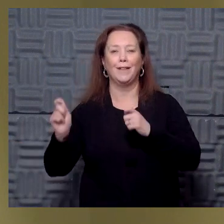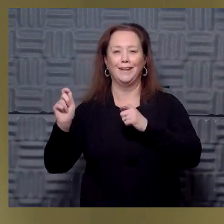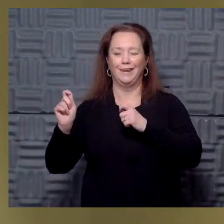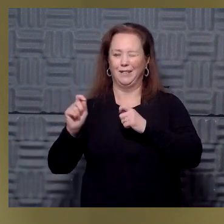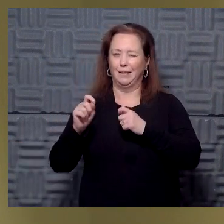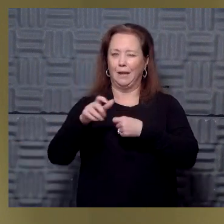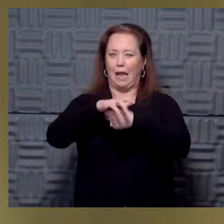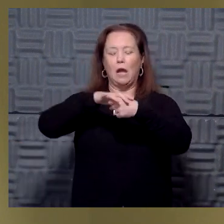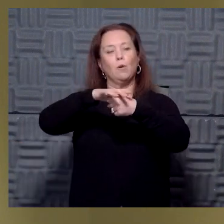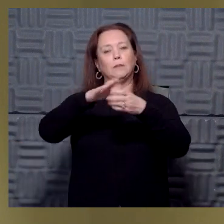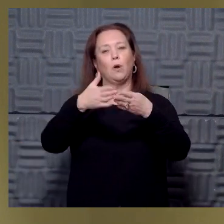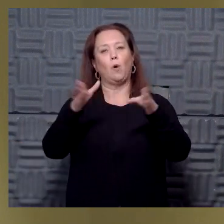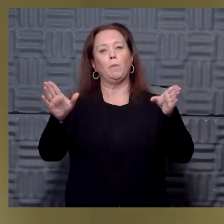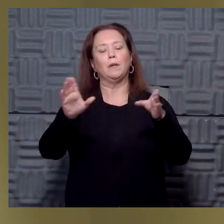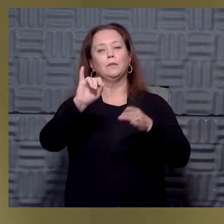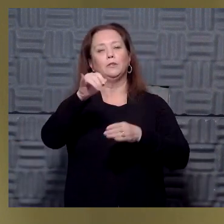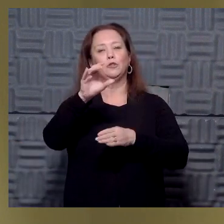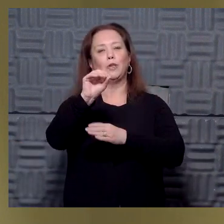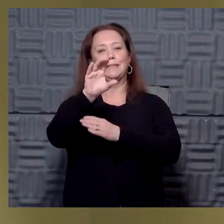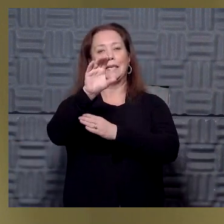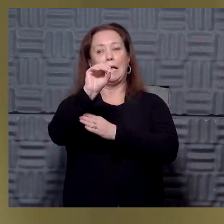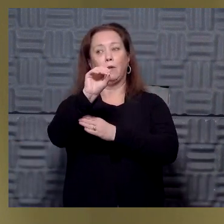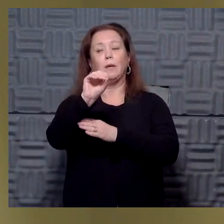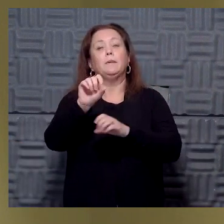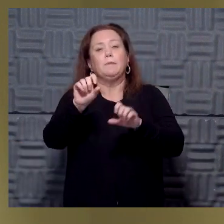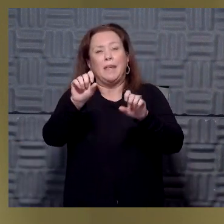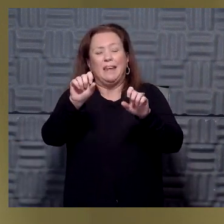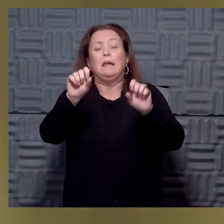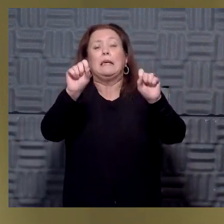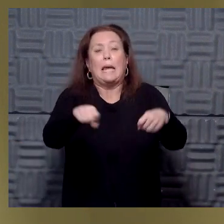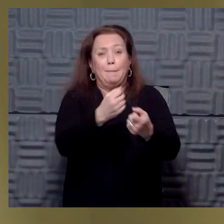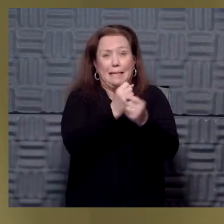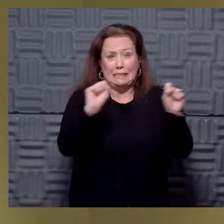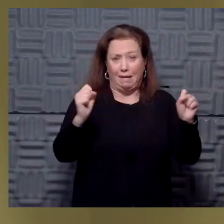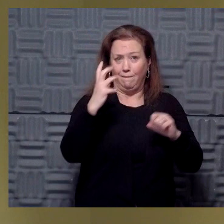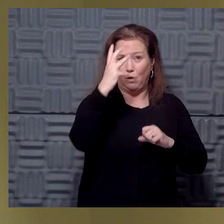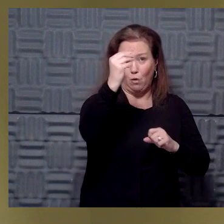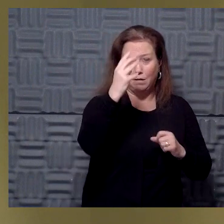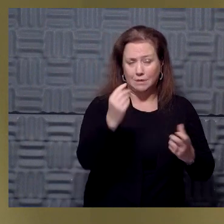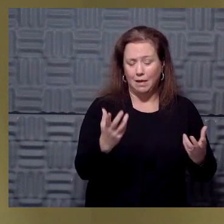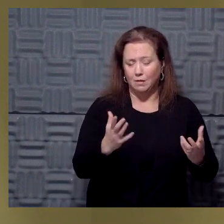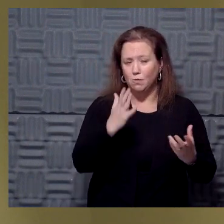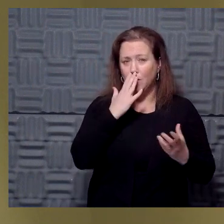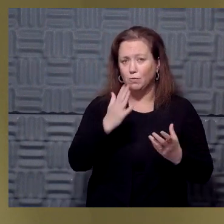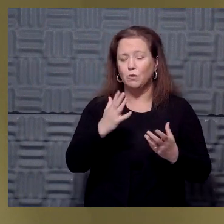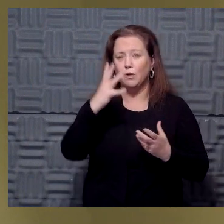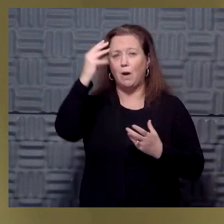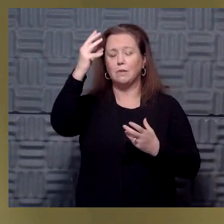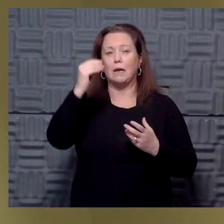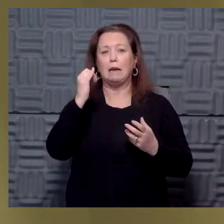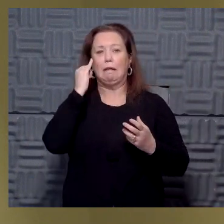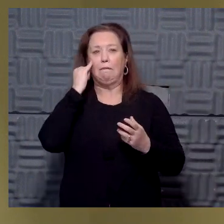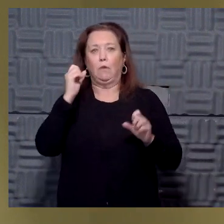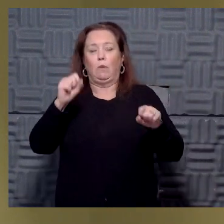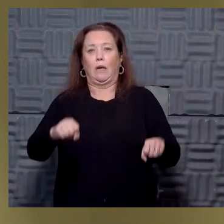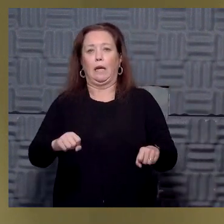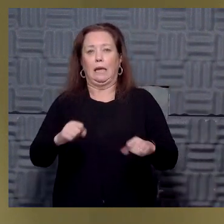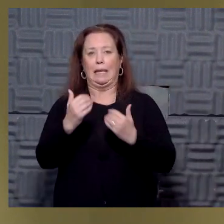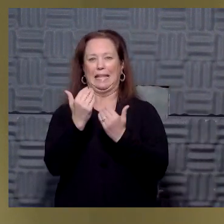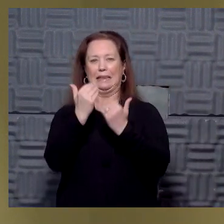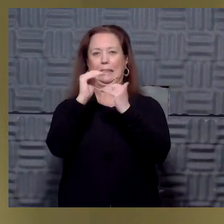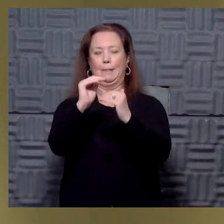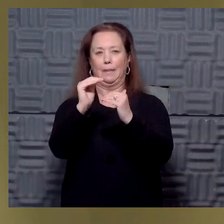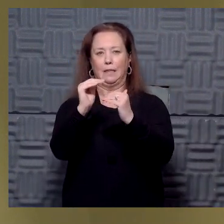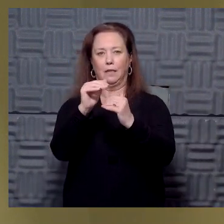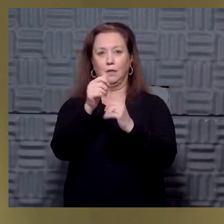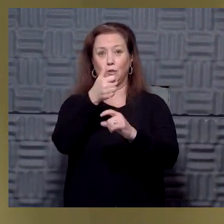open. You know, I think there can be a safe way to do it. Again, you're outside, so that's good. If you can, you know, limit it